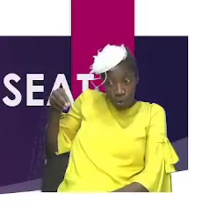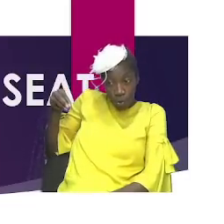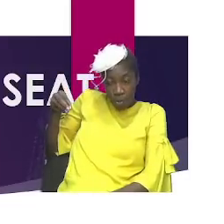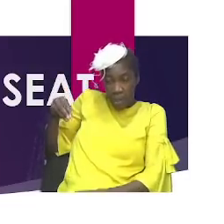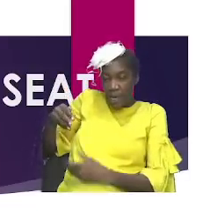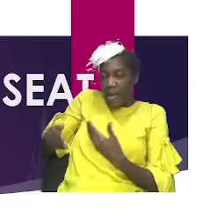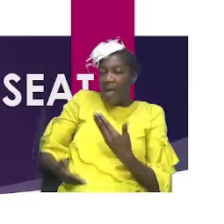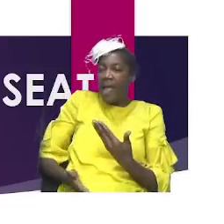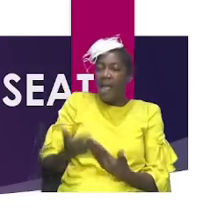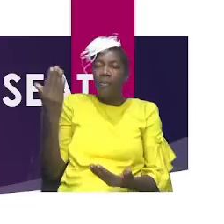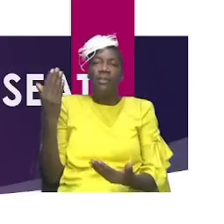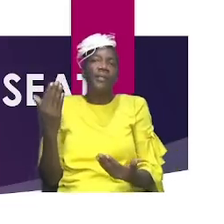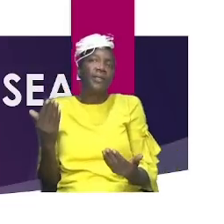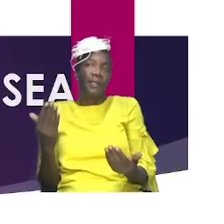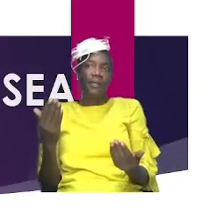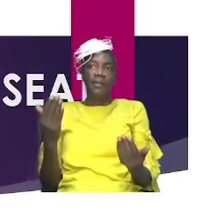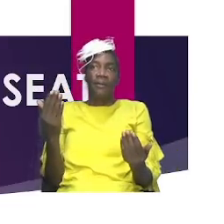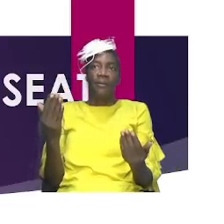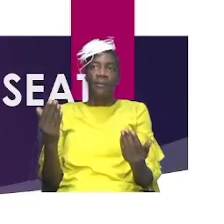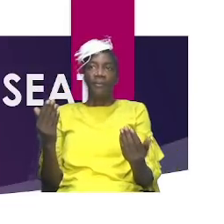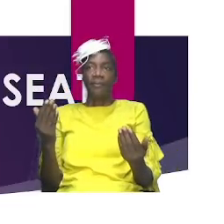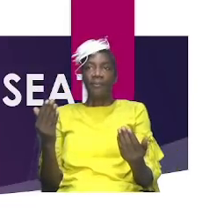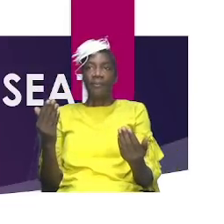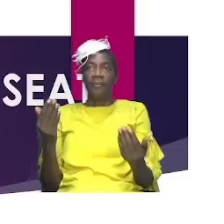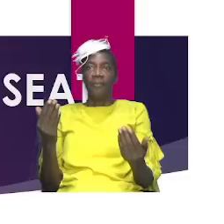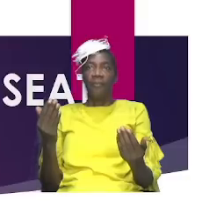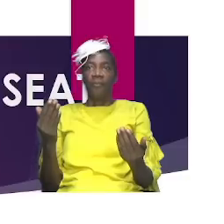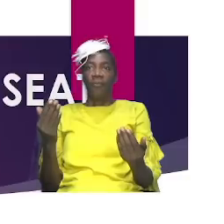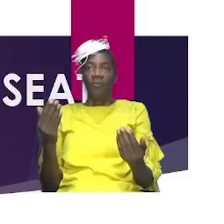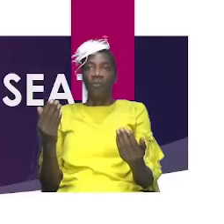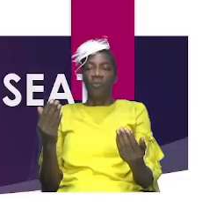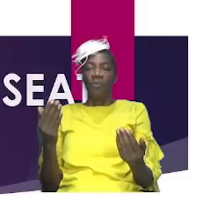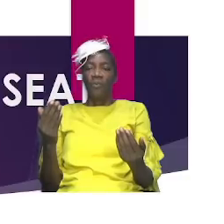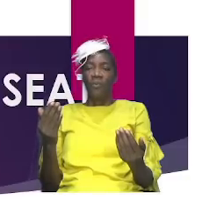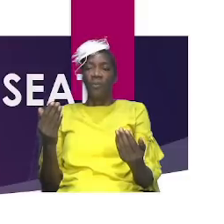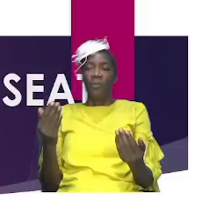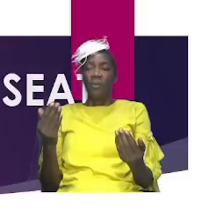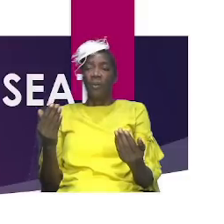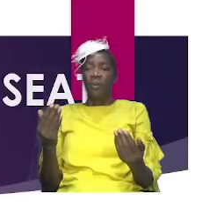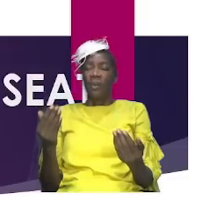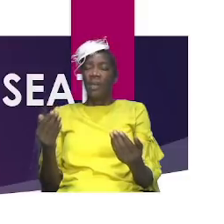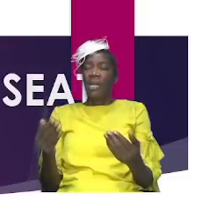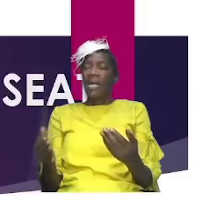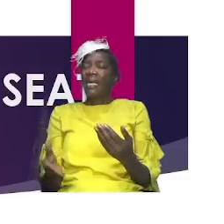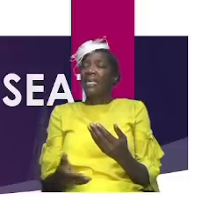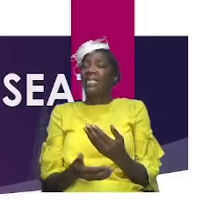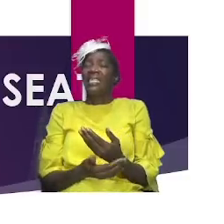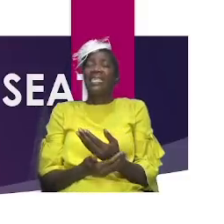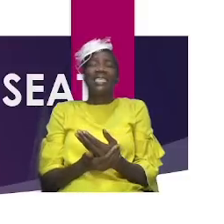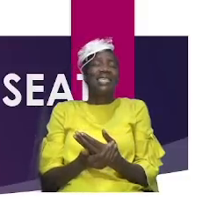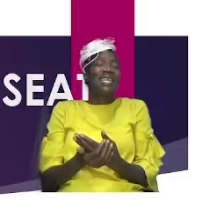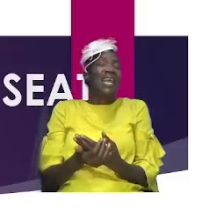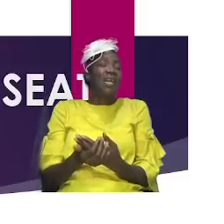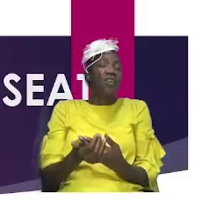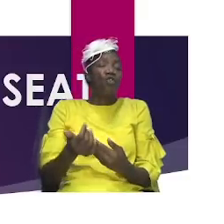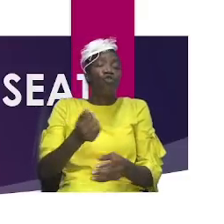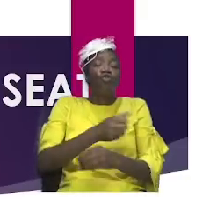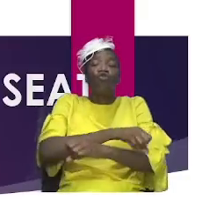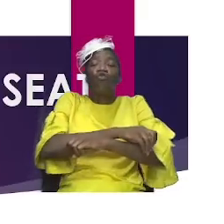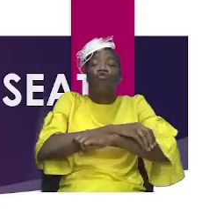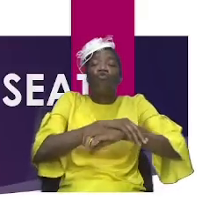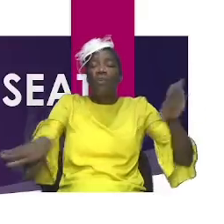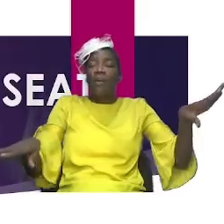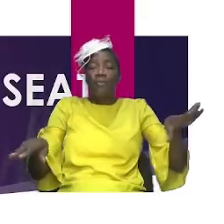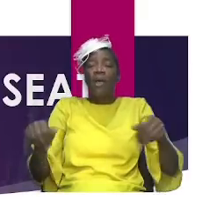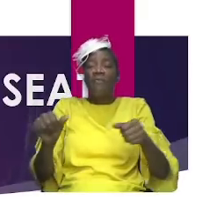empty. Or, so we make the point again, stripped of every outward facade. I want us to understand